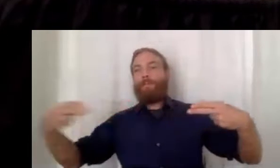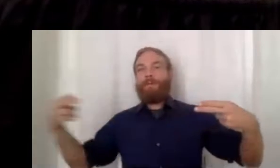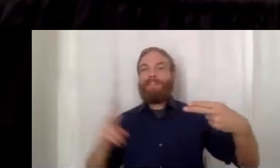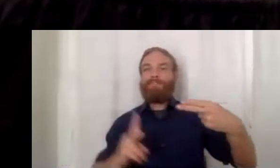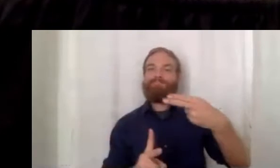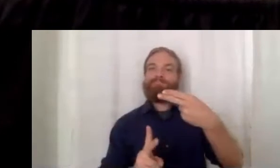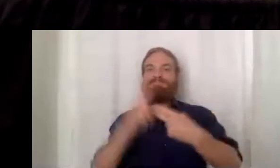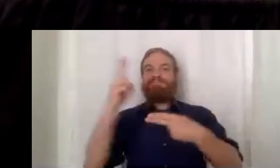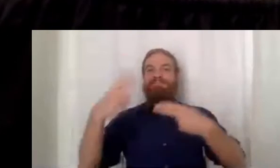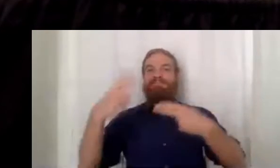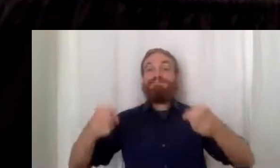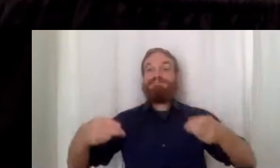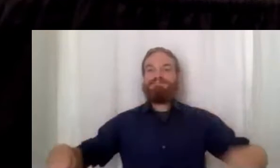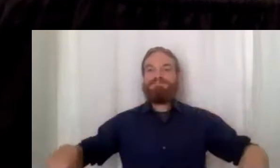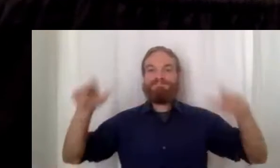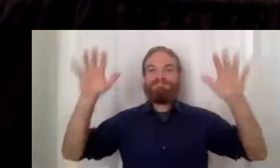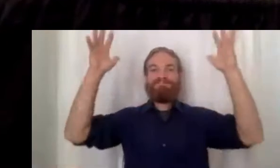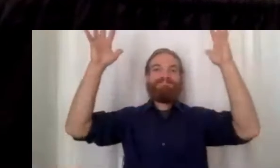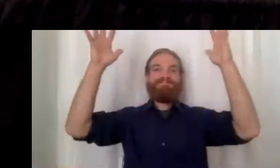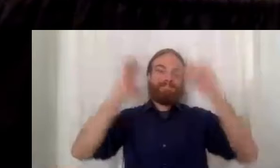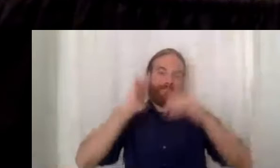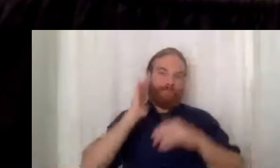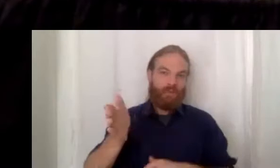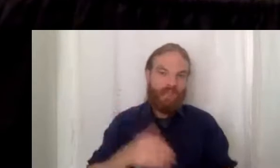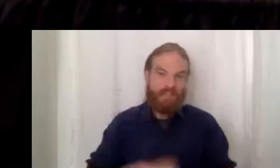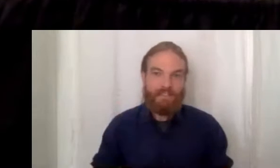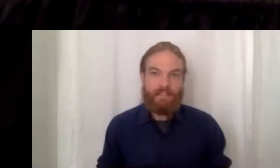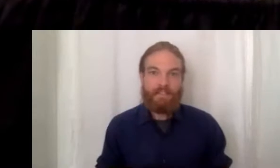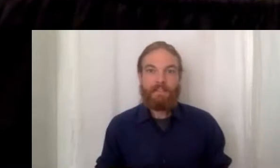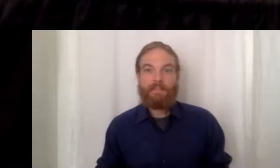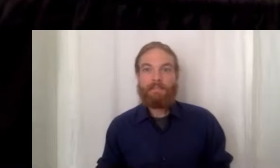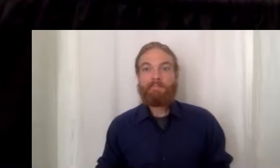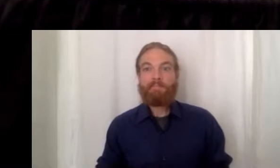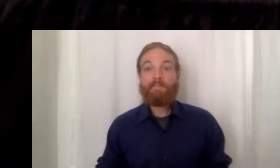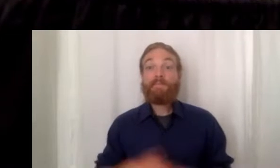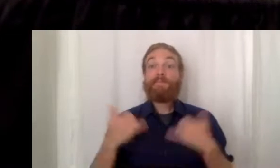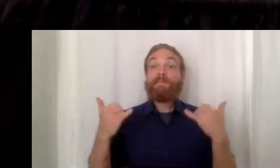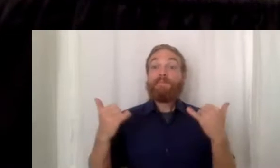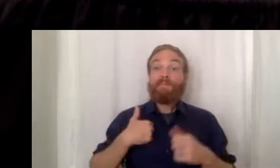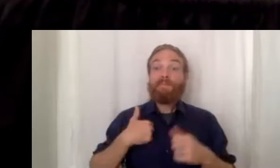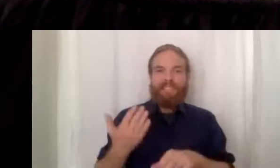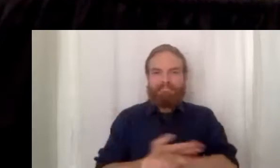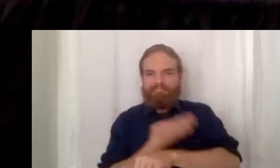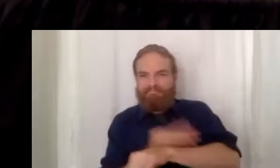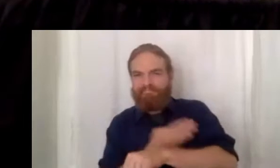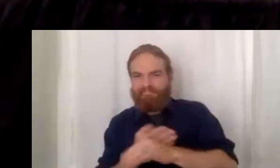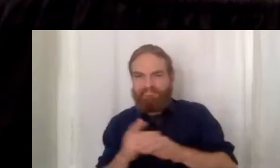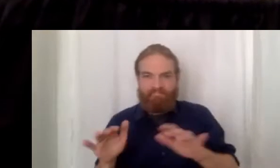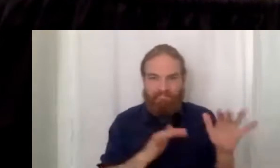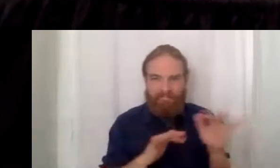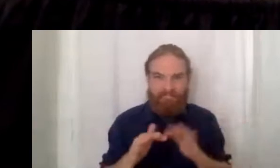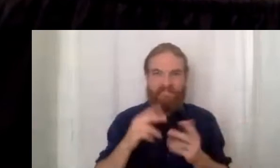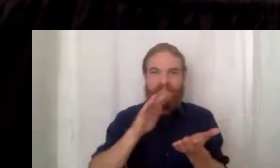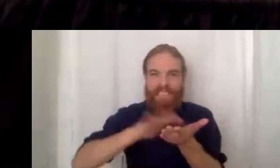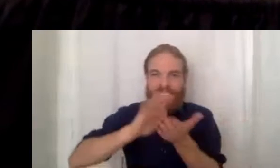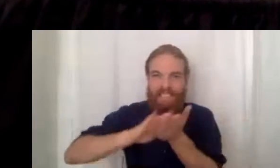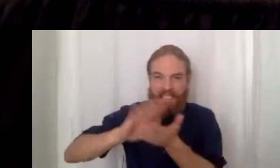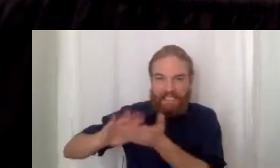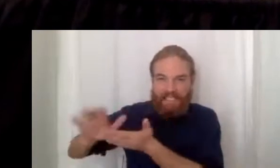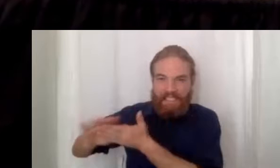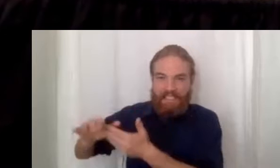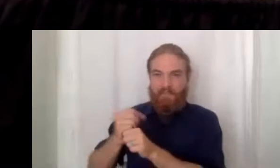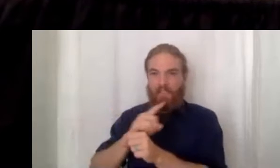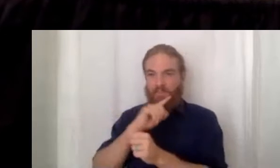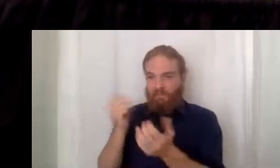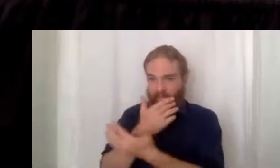professionalism. But since we purchased the building in 2020 and just giving where we are with our COVID response, we are have